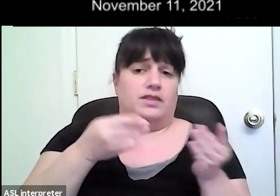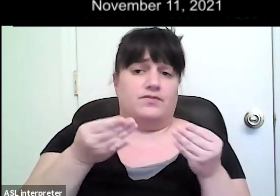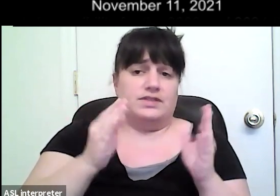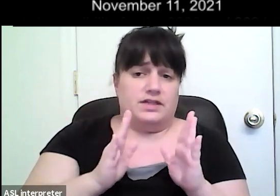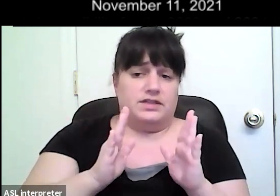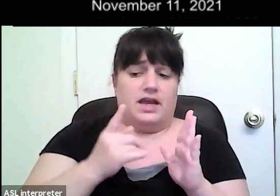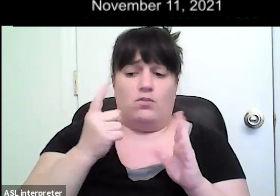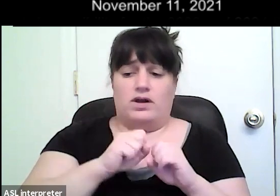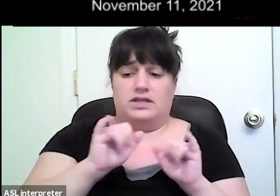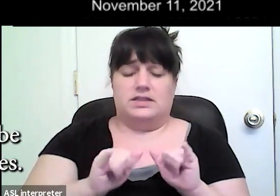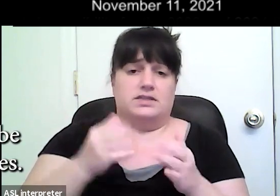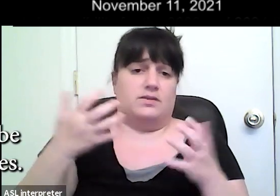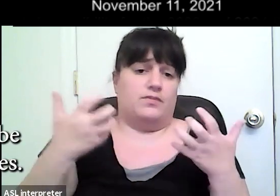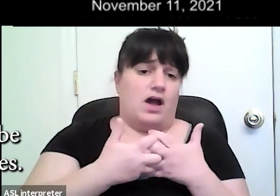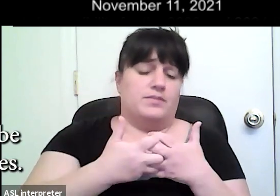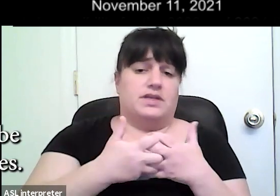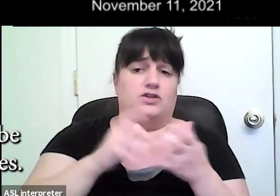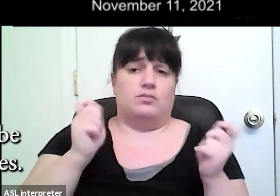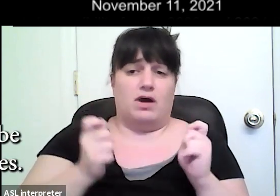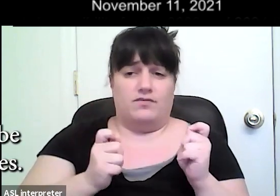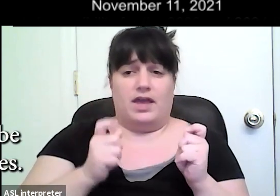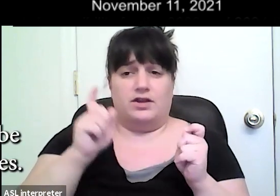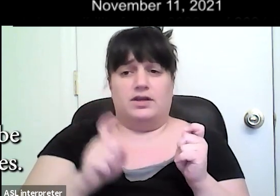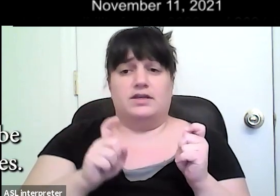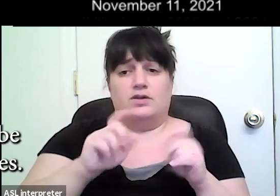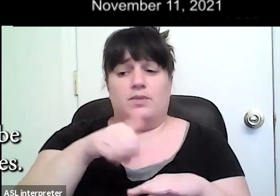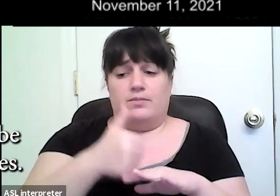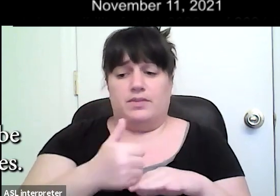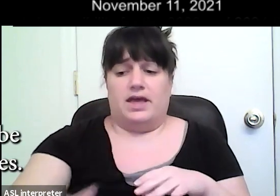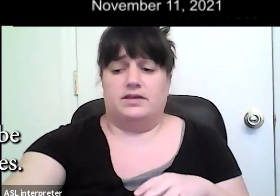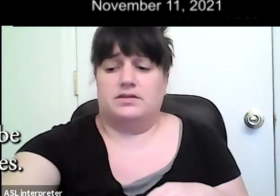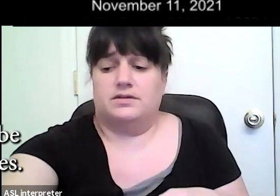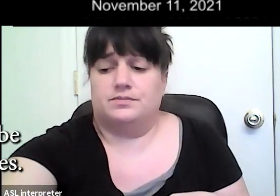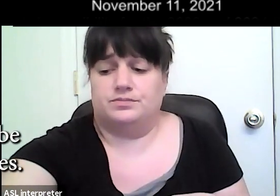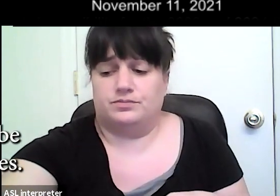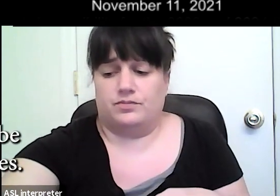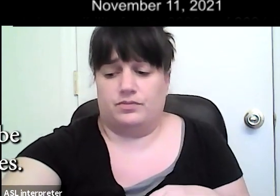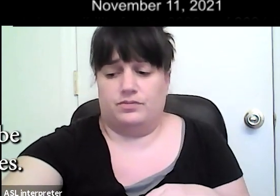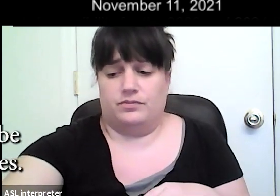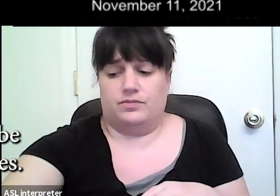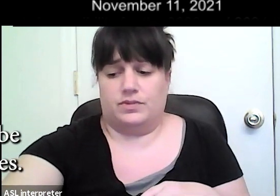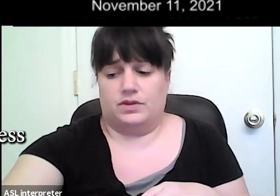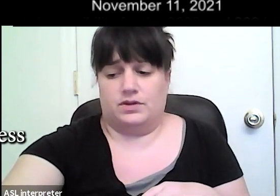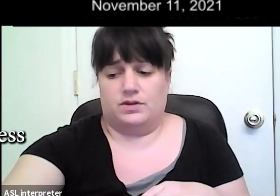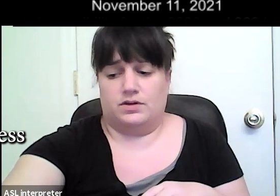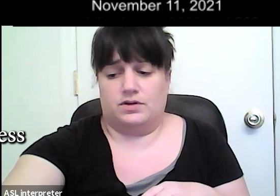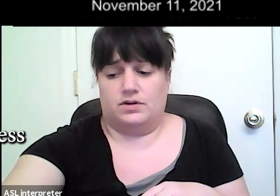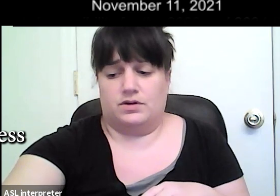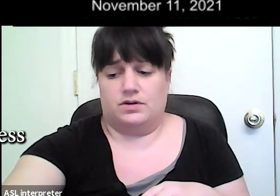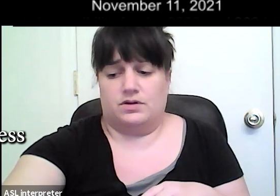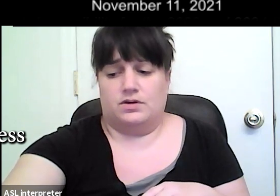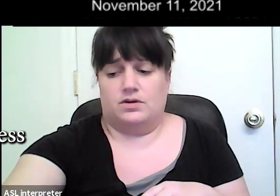are the systems and the accommodations and the modifications that need to be in place to create these opportunities, and how do